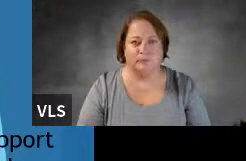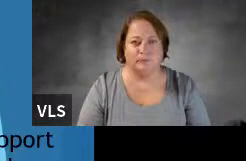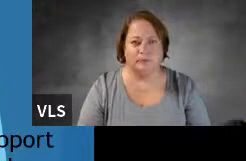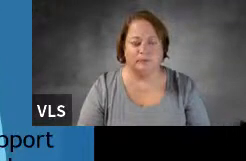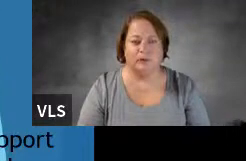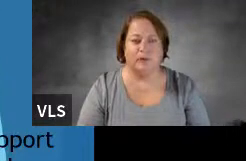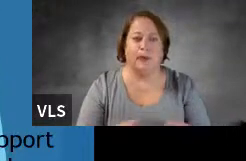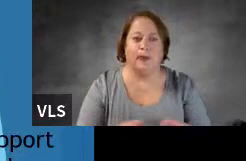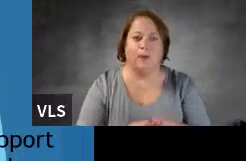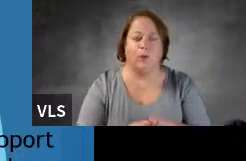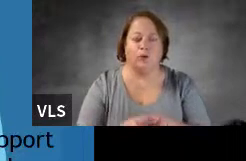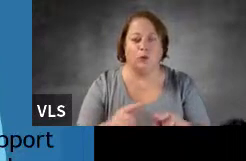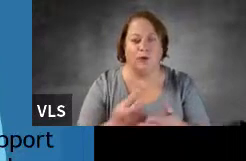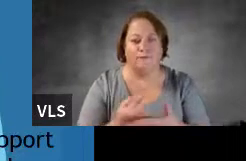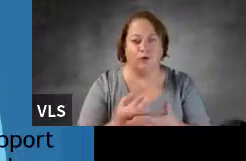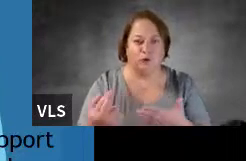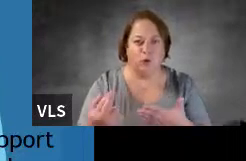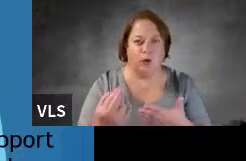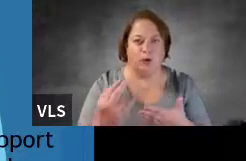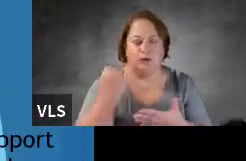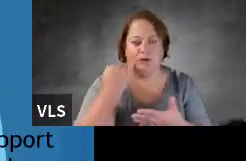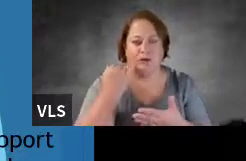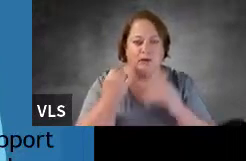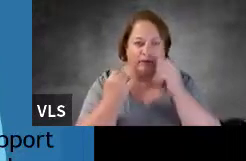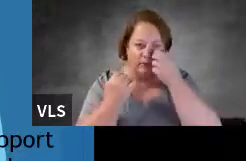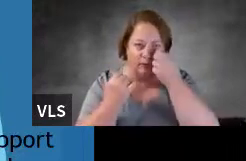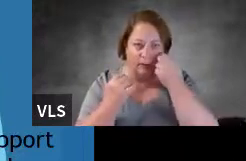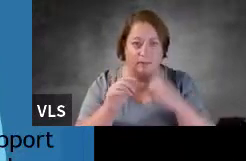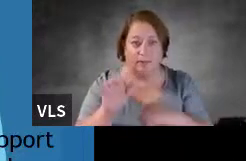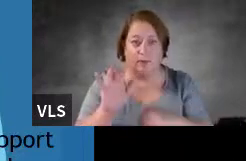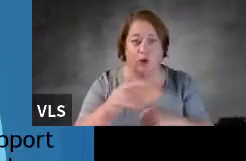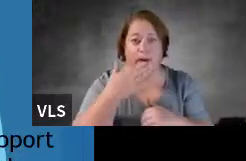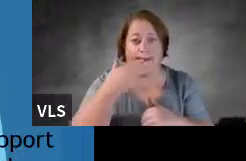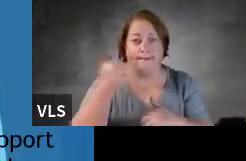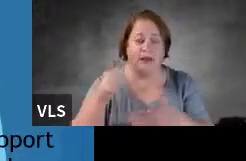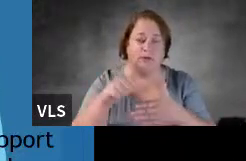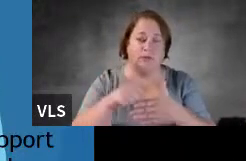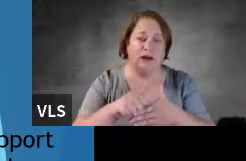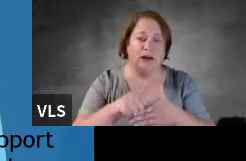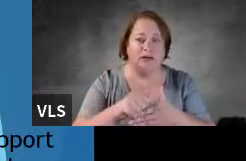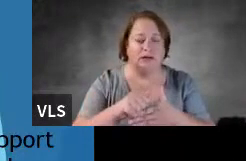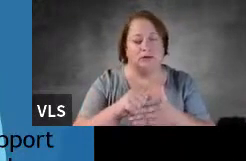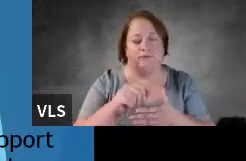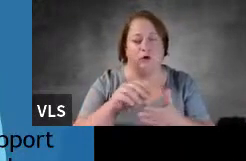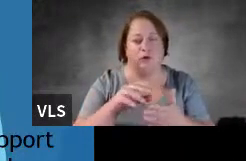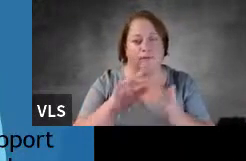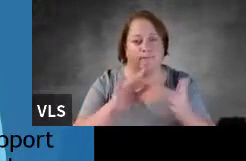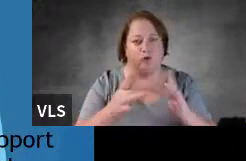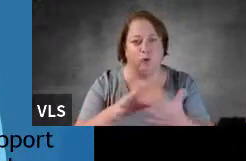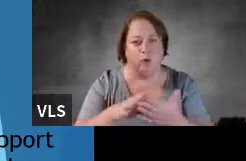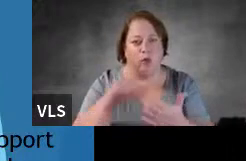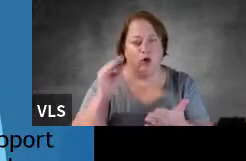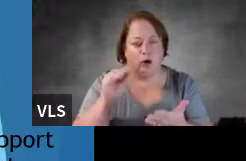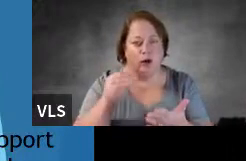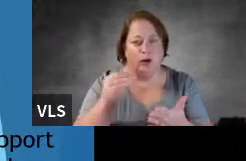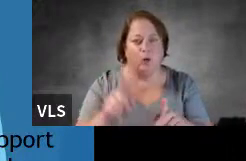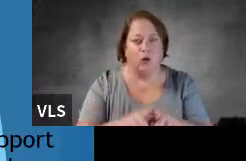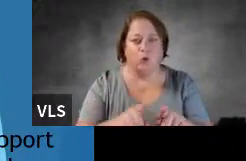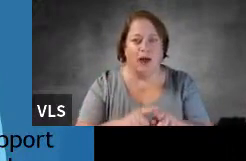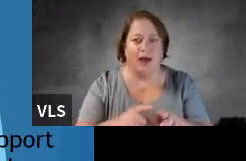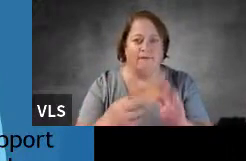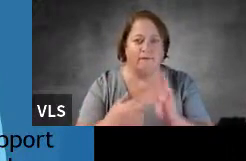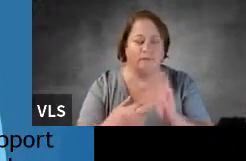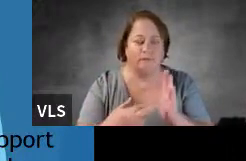We also have resources. If you click on the best practice of virtual learning, we also have guidance to